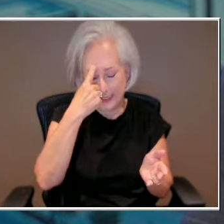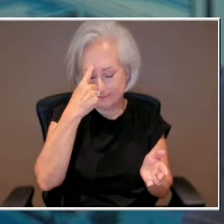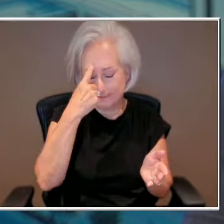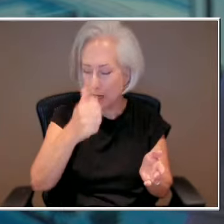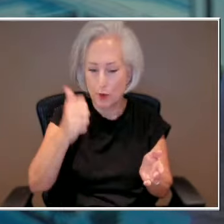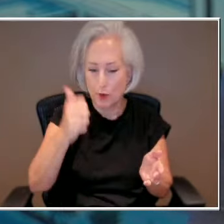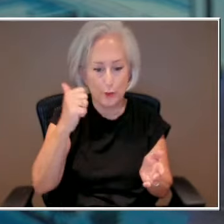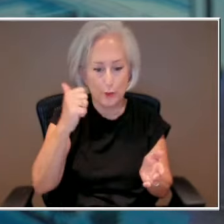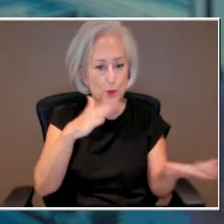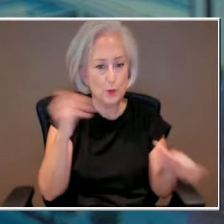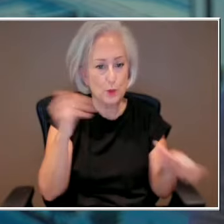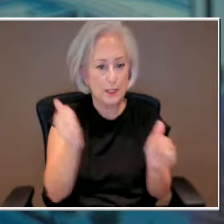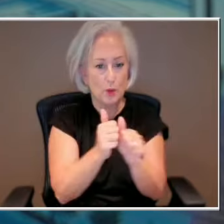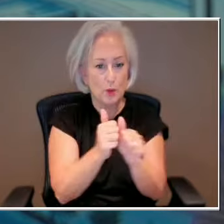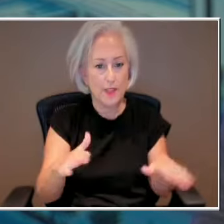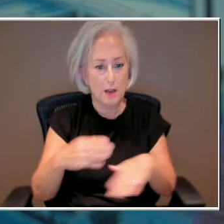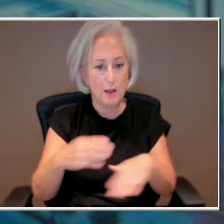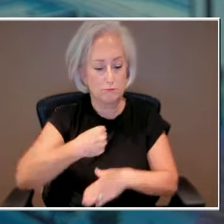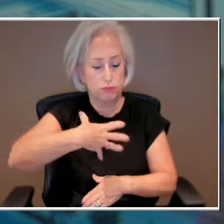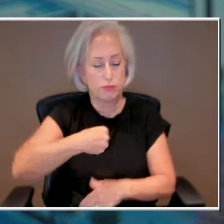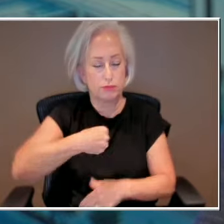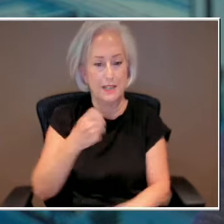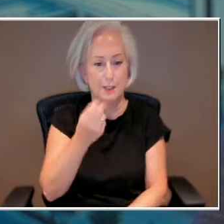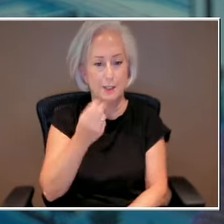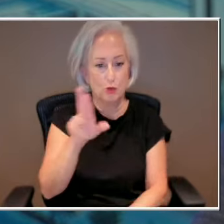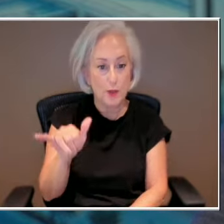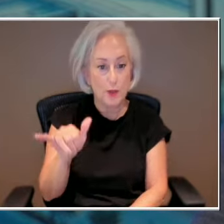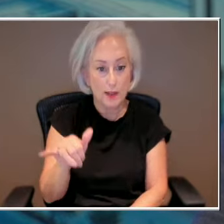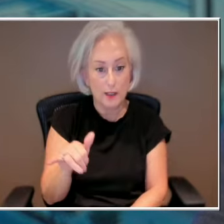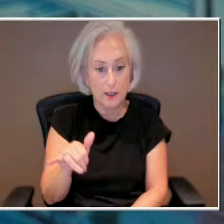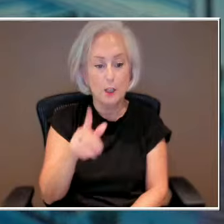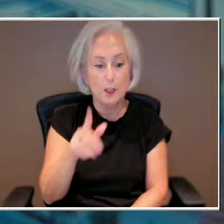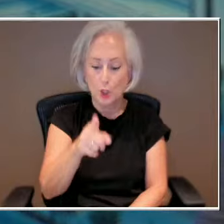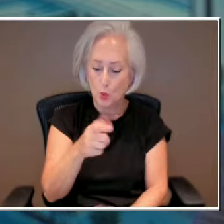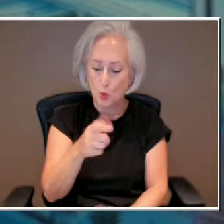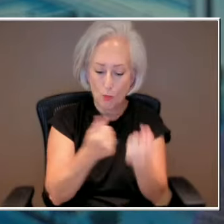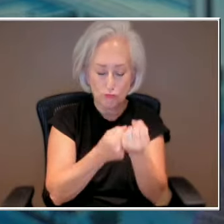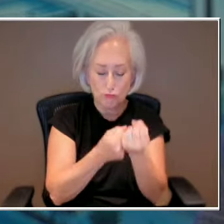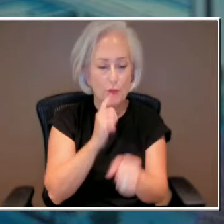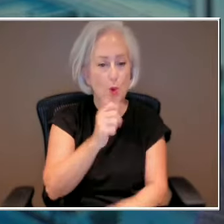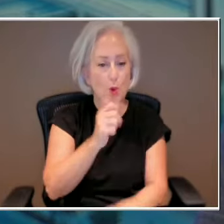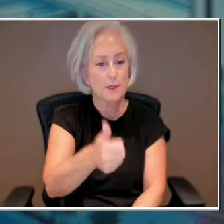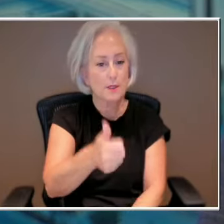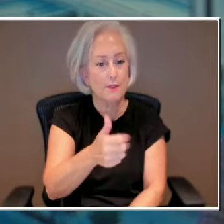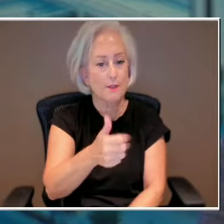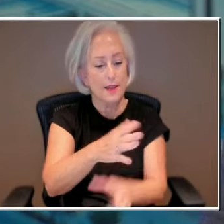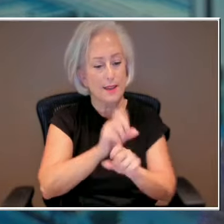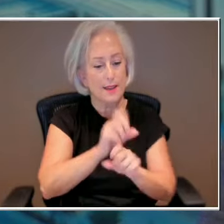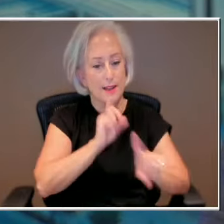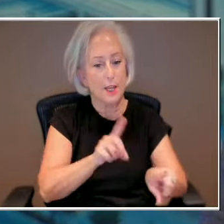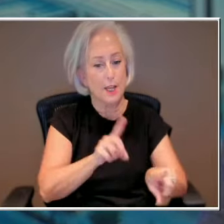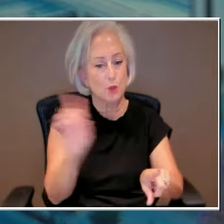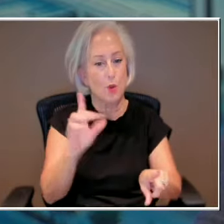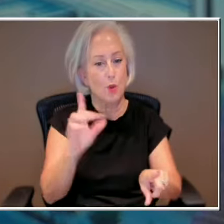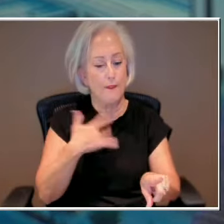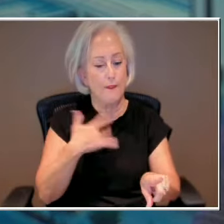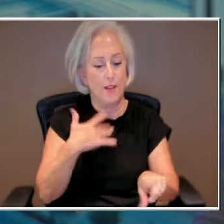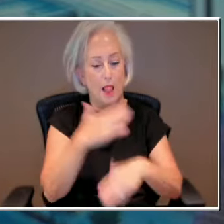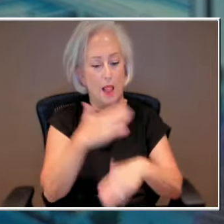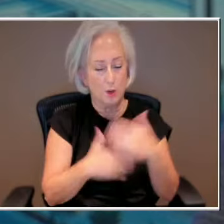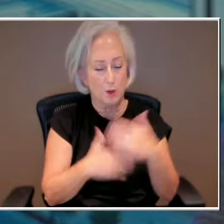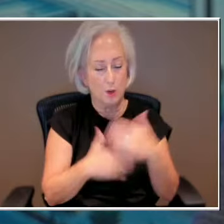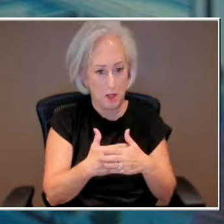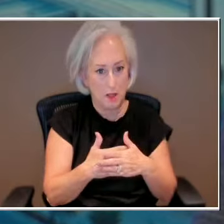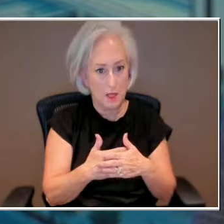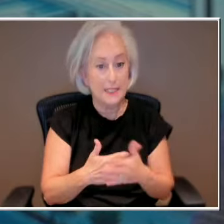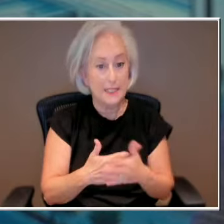advocate and get the answers that you need to feel comfortable. And for the men out there and stuff, yes, it is embarrassing when you get